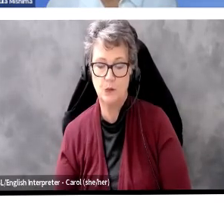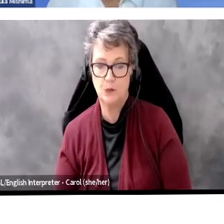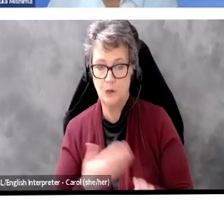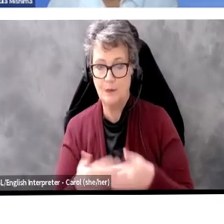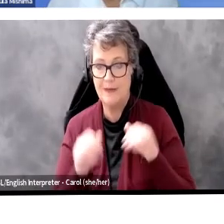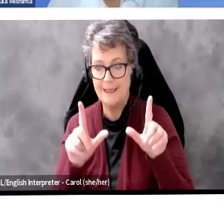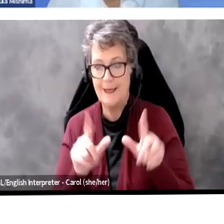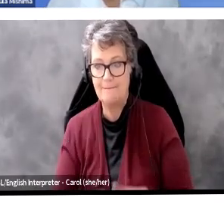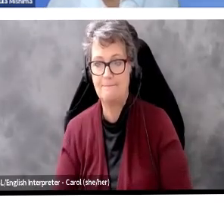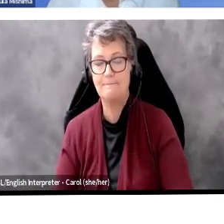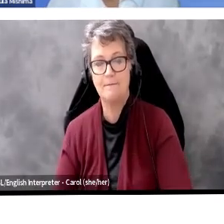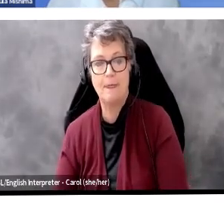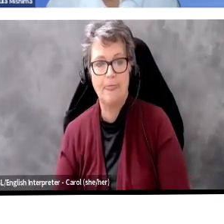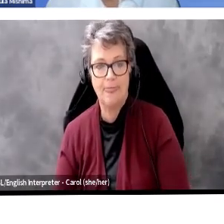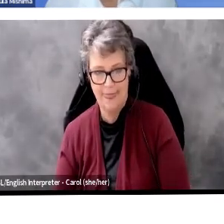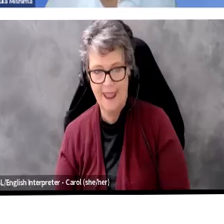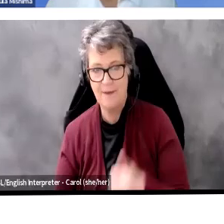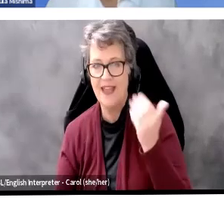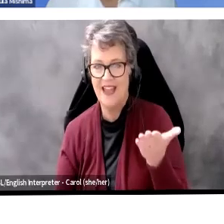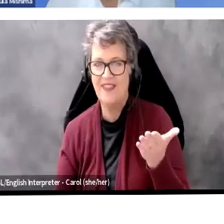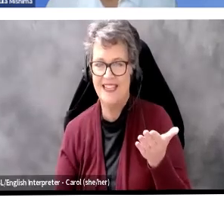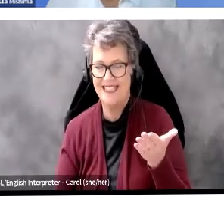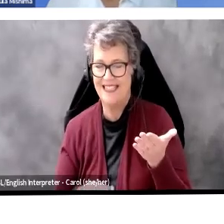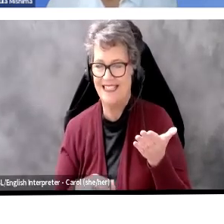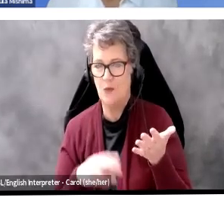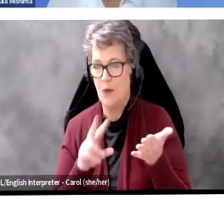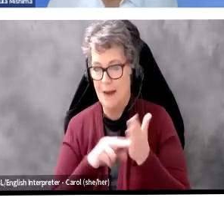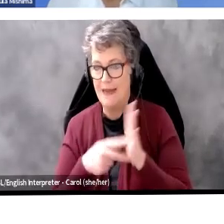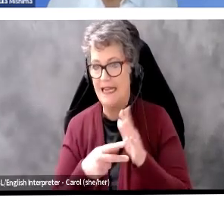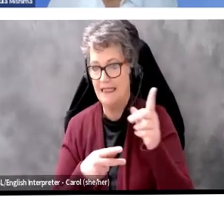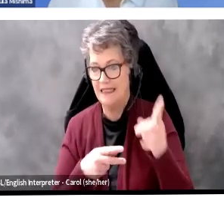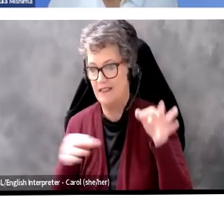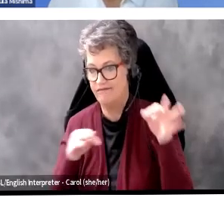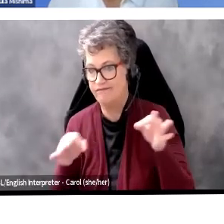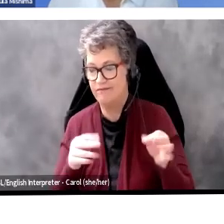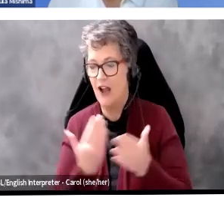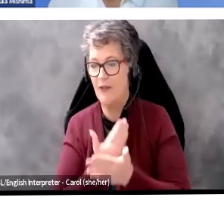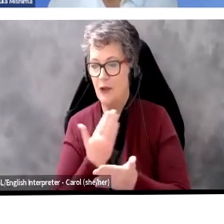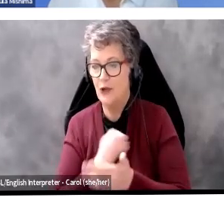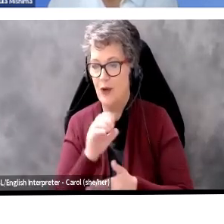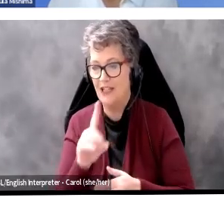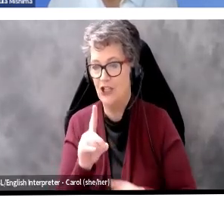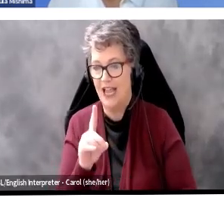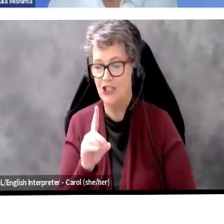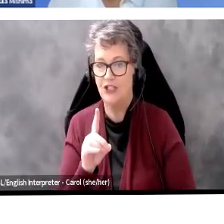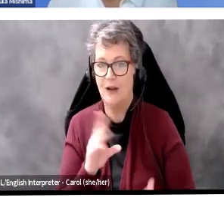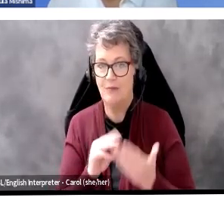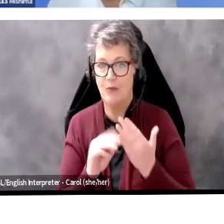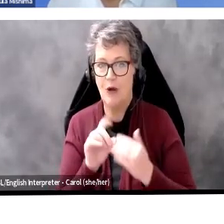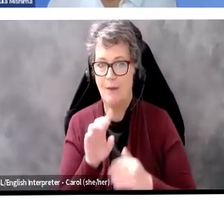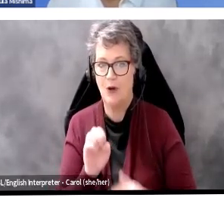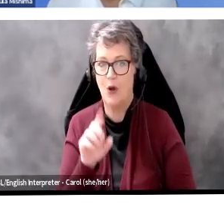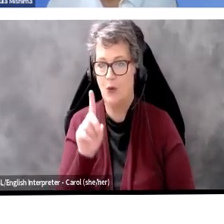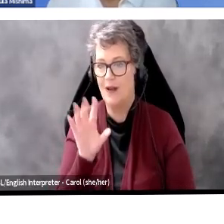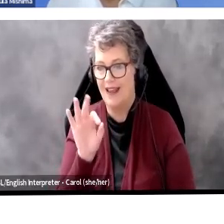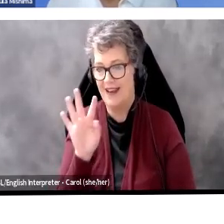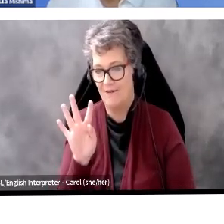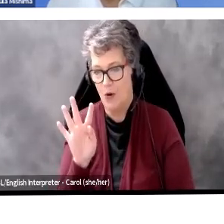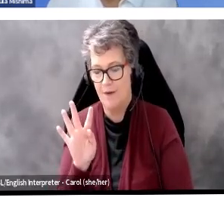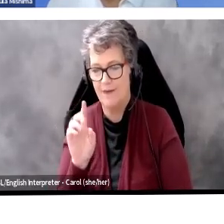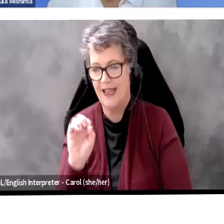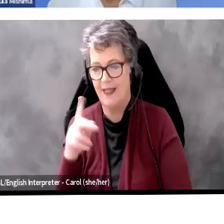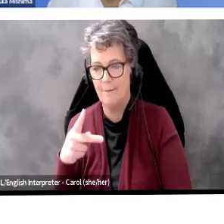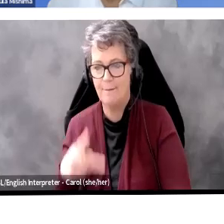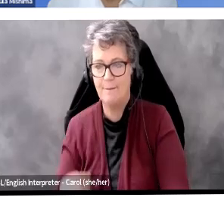Next slide. Okay, this is the definition of the new education program code 194.